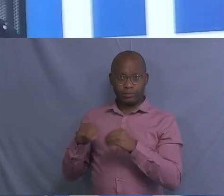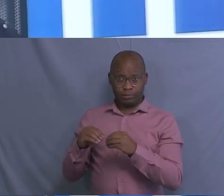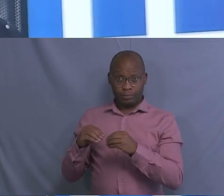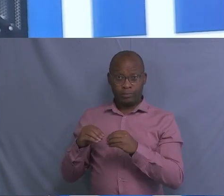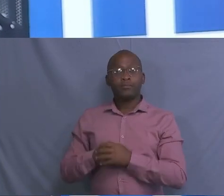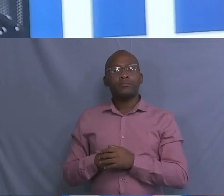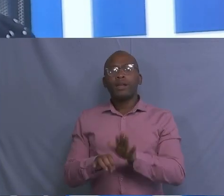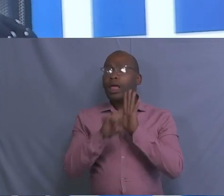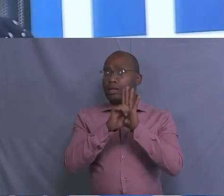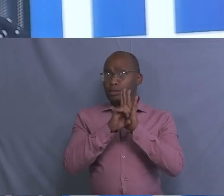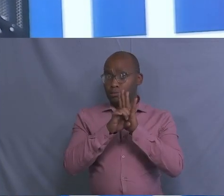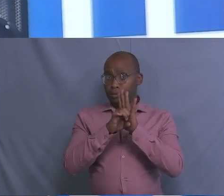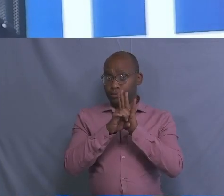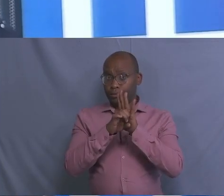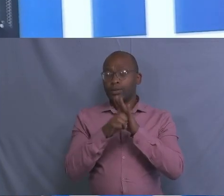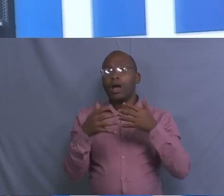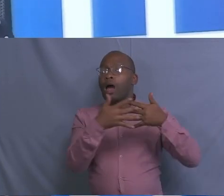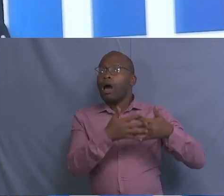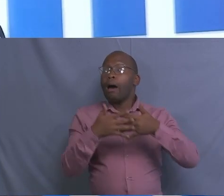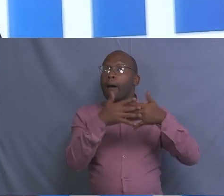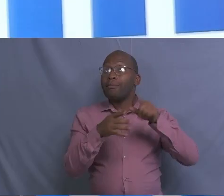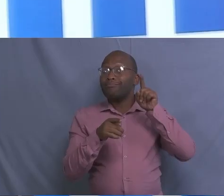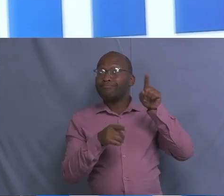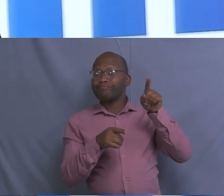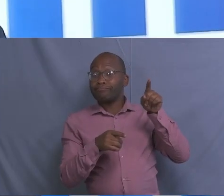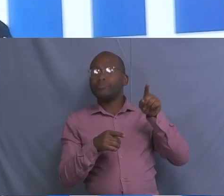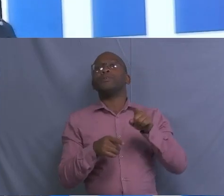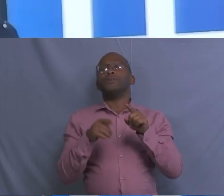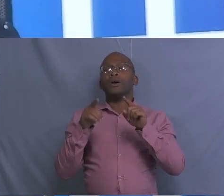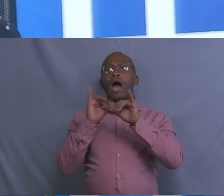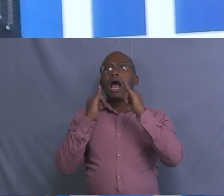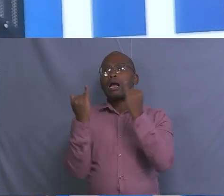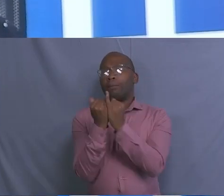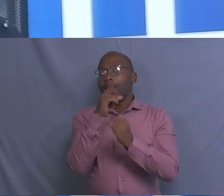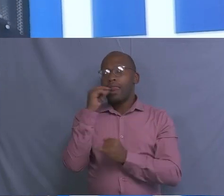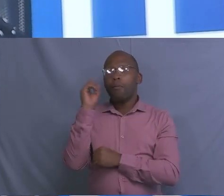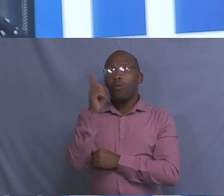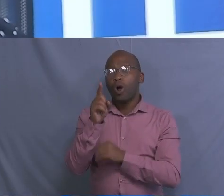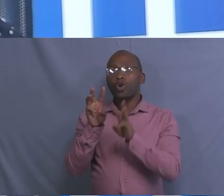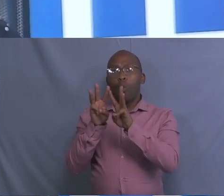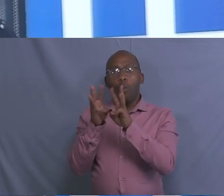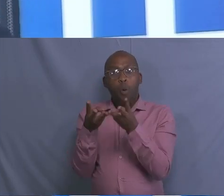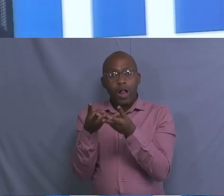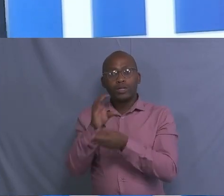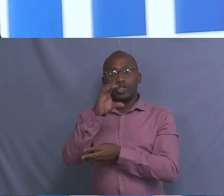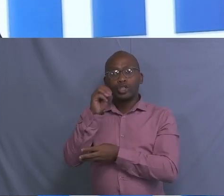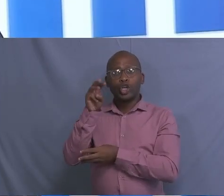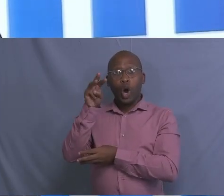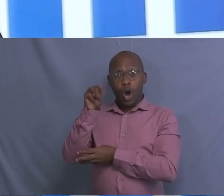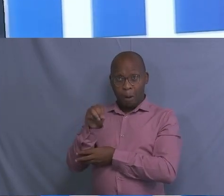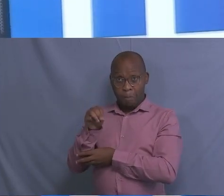the United States of a company called WorldCom. It's an old case. In 2005, you can consult your New